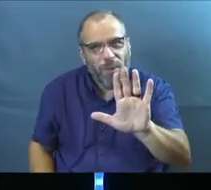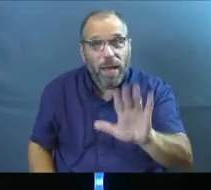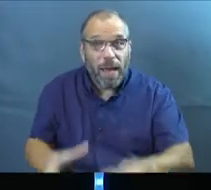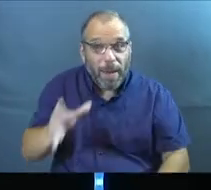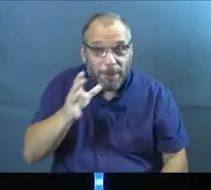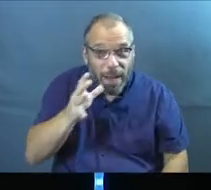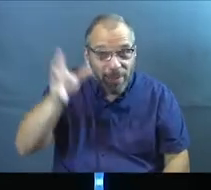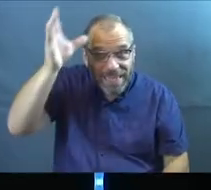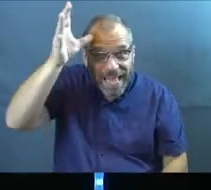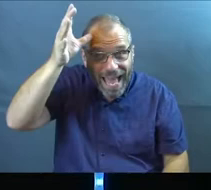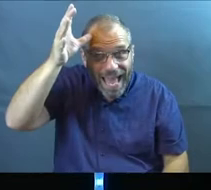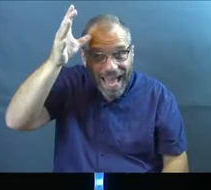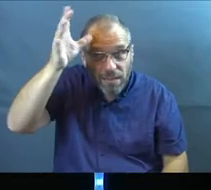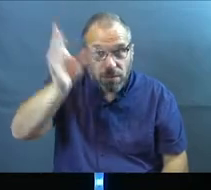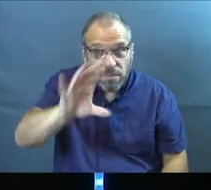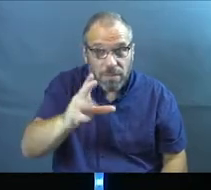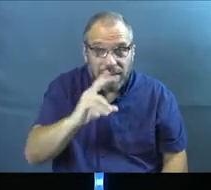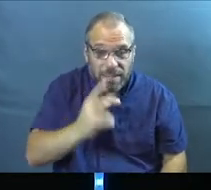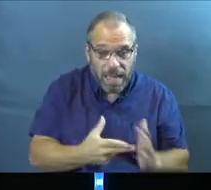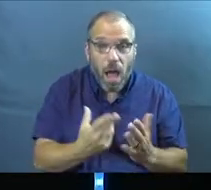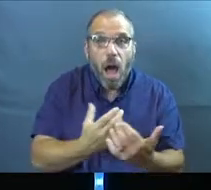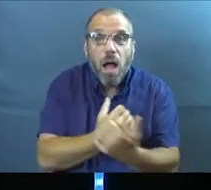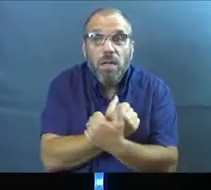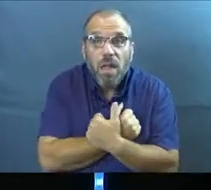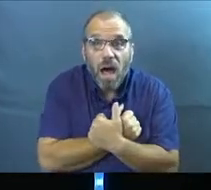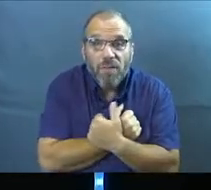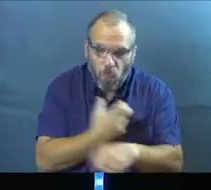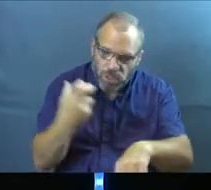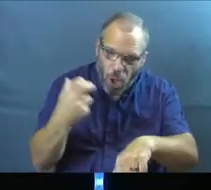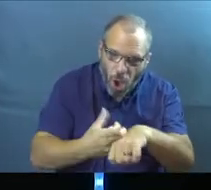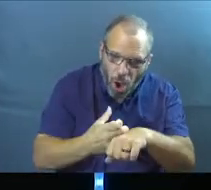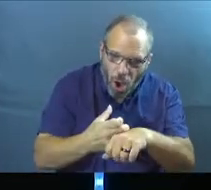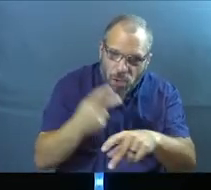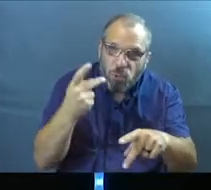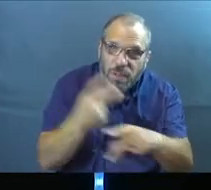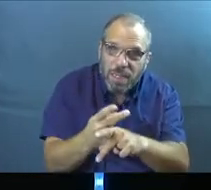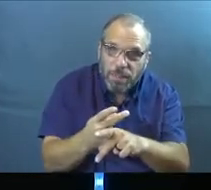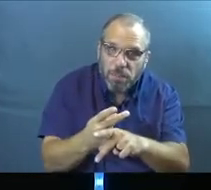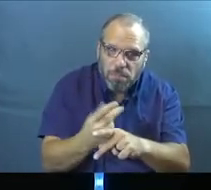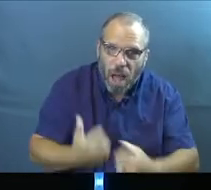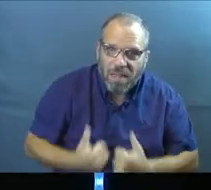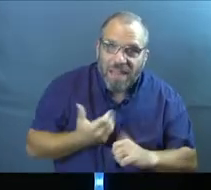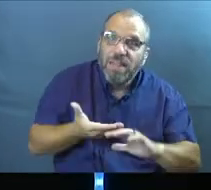lie to you. Love was hard to keep alive even before smartphones.